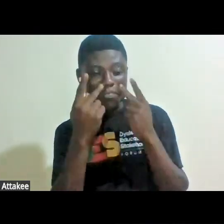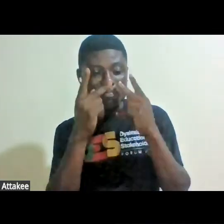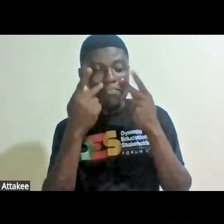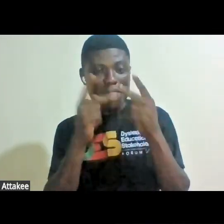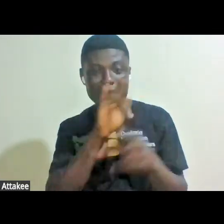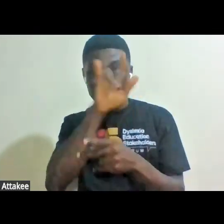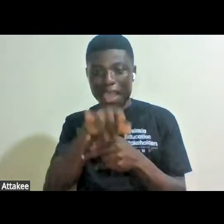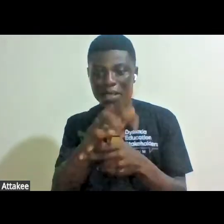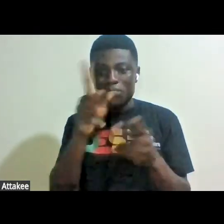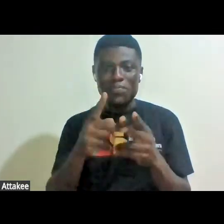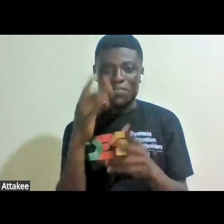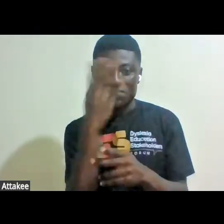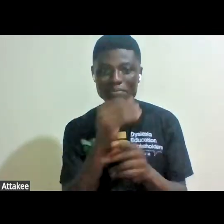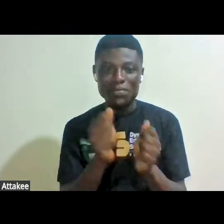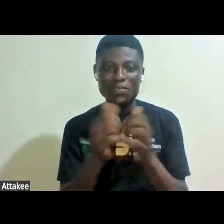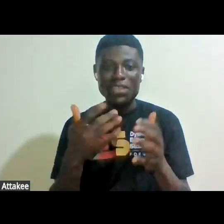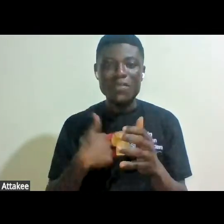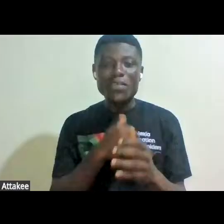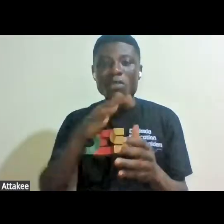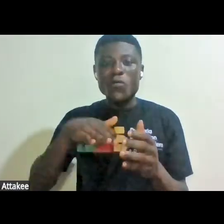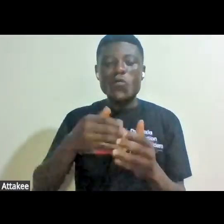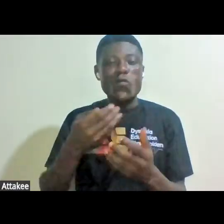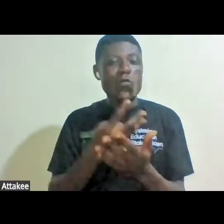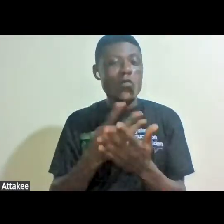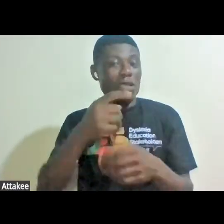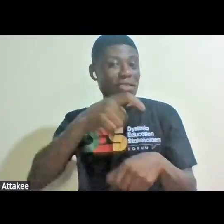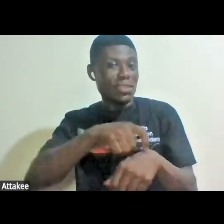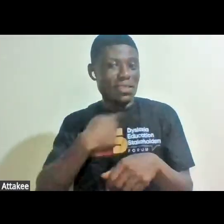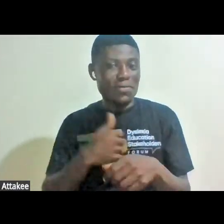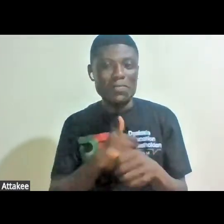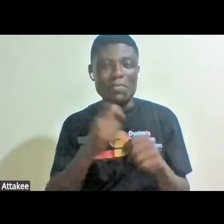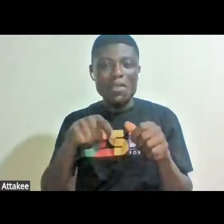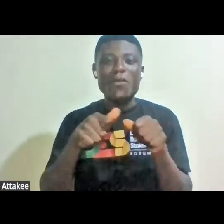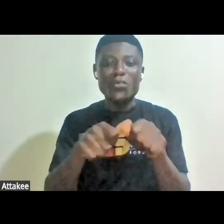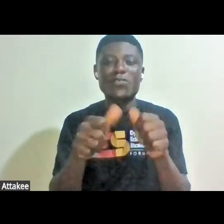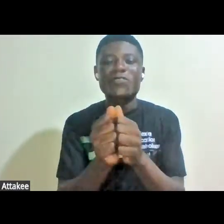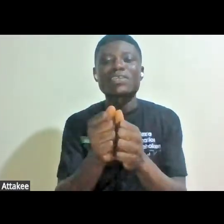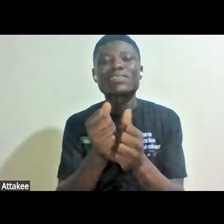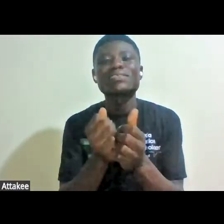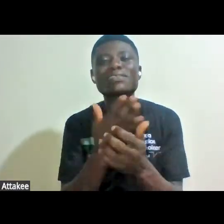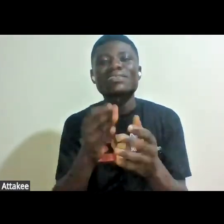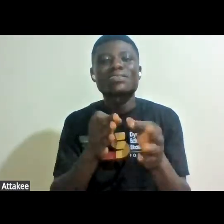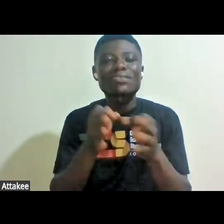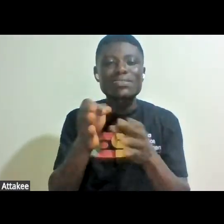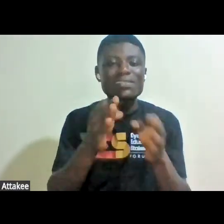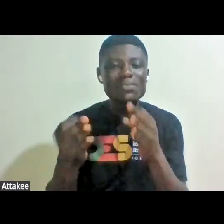Anyway, without further delay, let's get right to it.